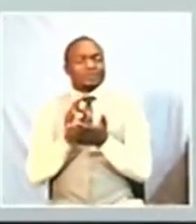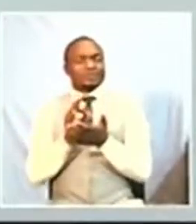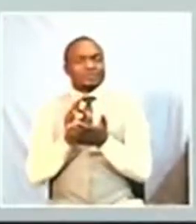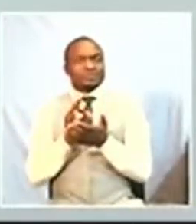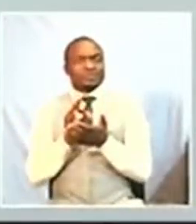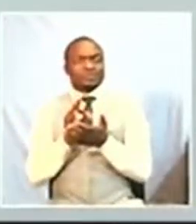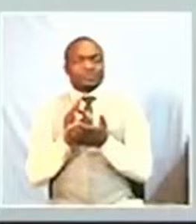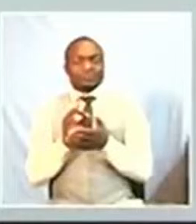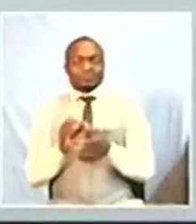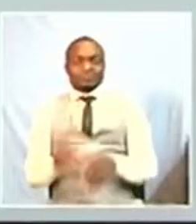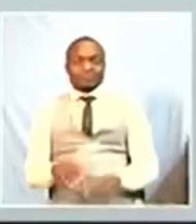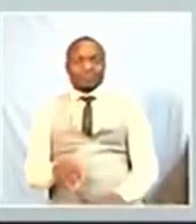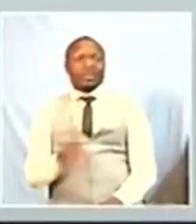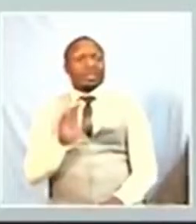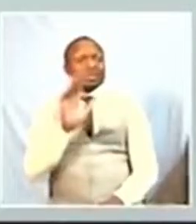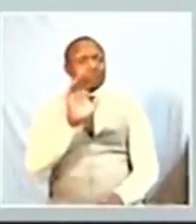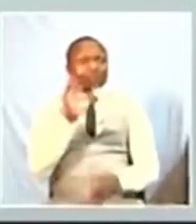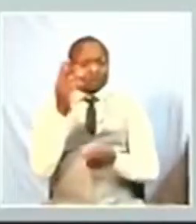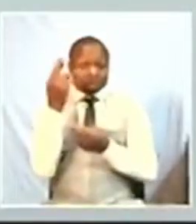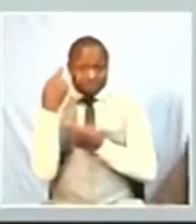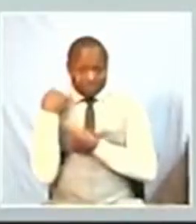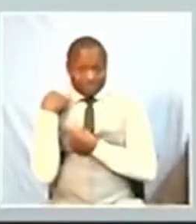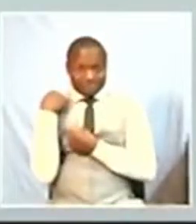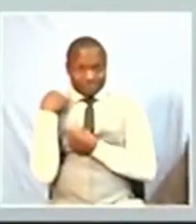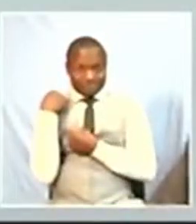an indictment on your leadership.